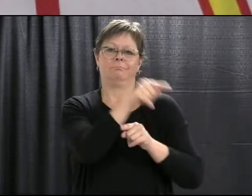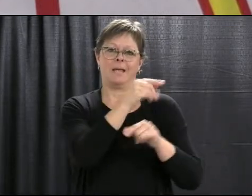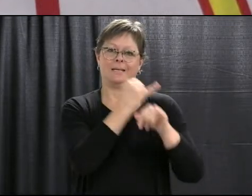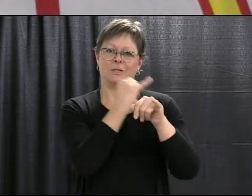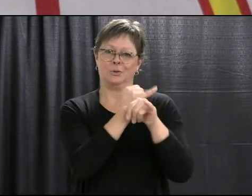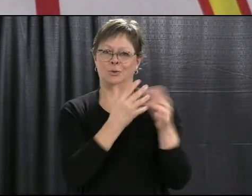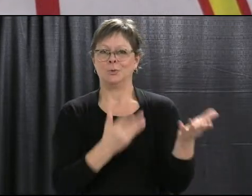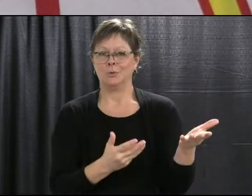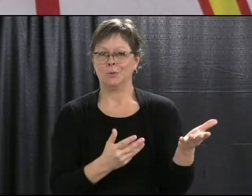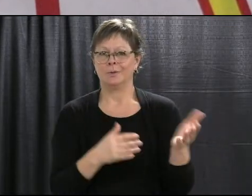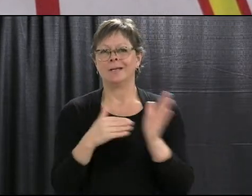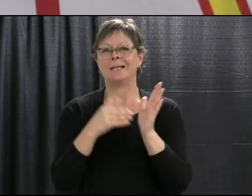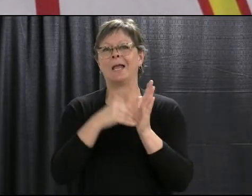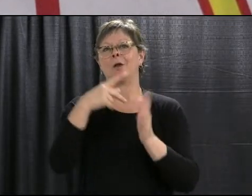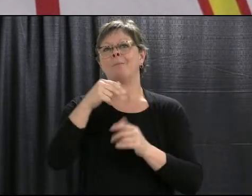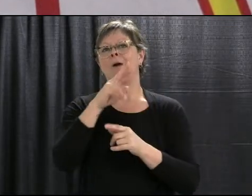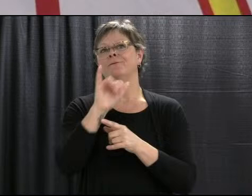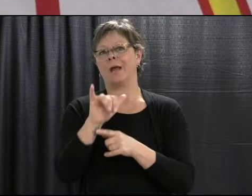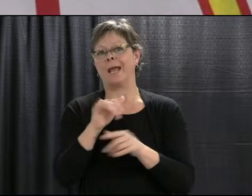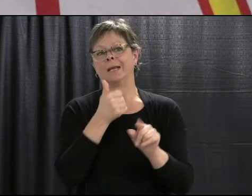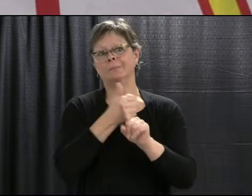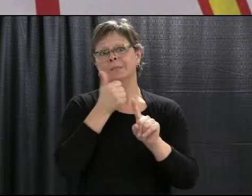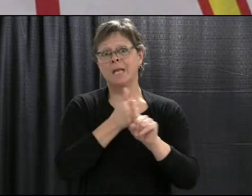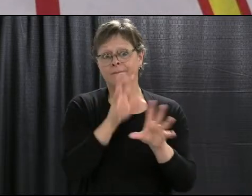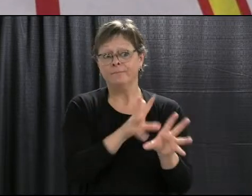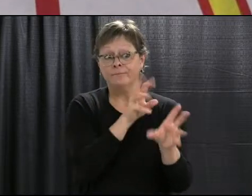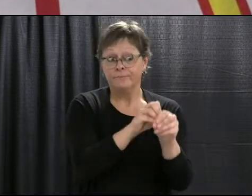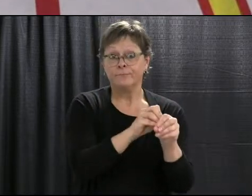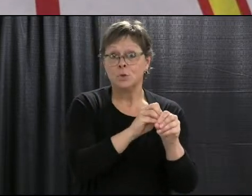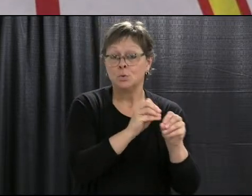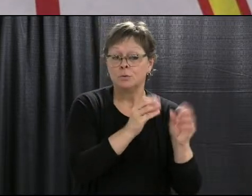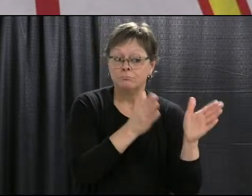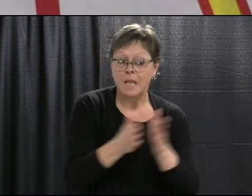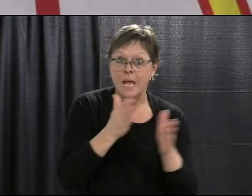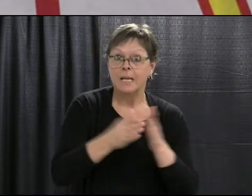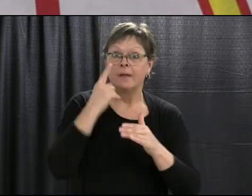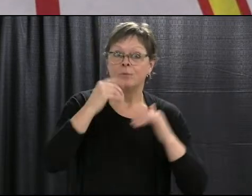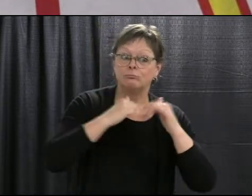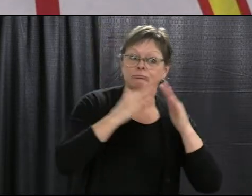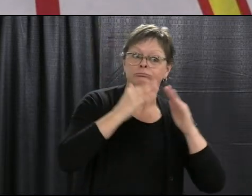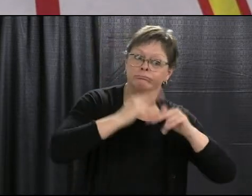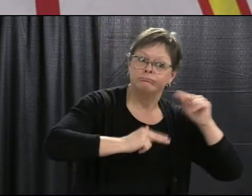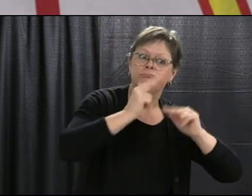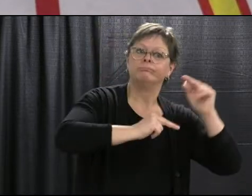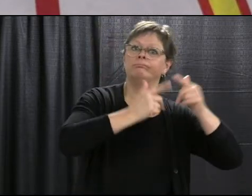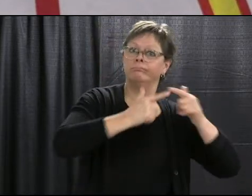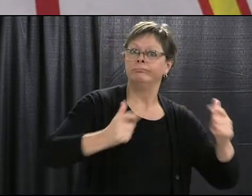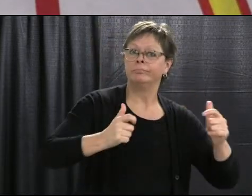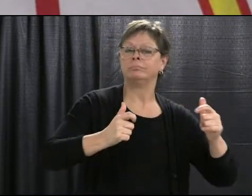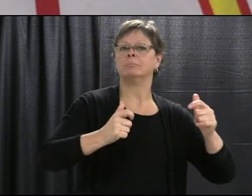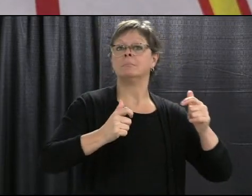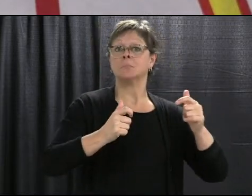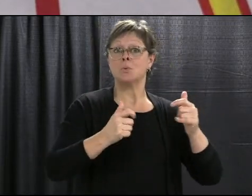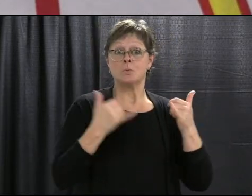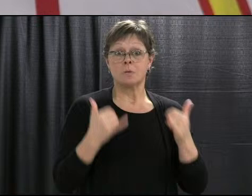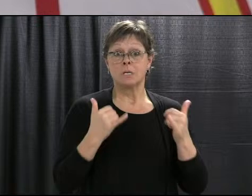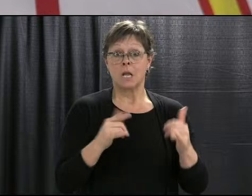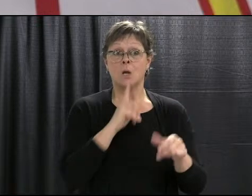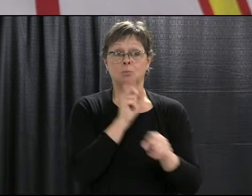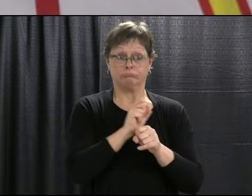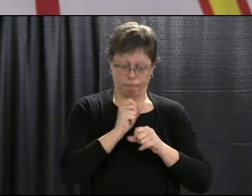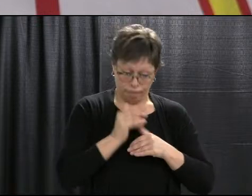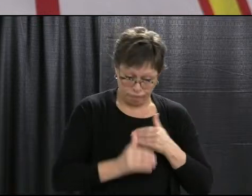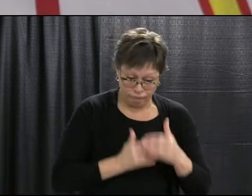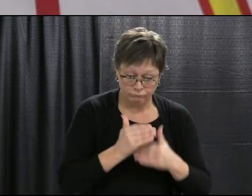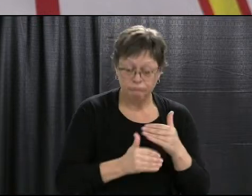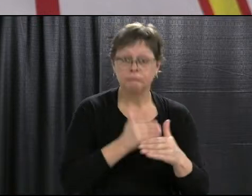is part of the infrastructure planning for that as well. So we are well underway